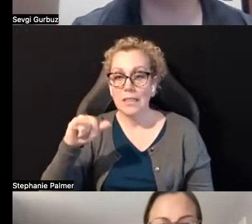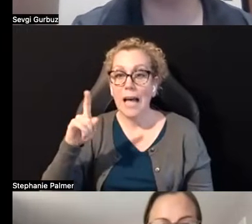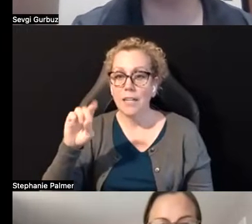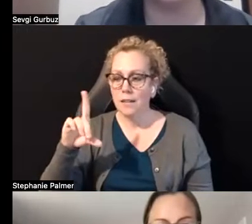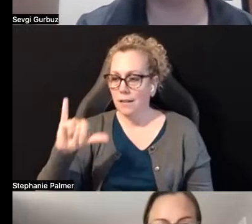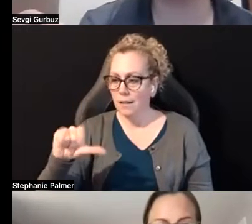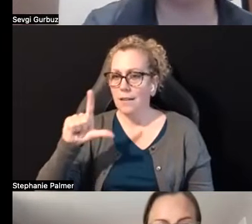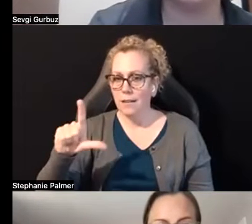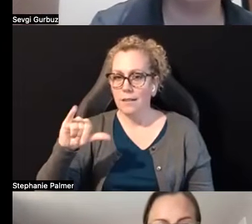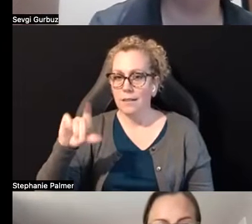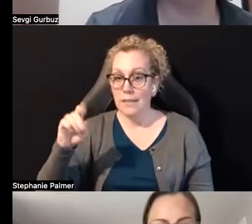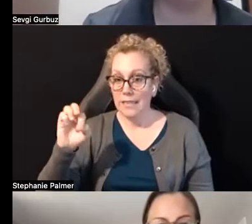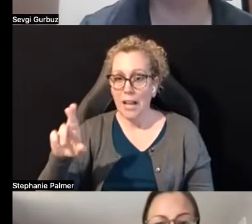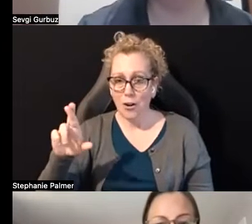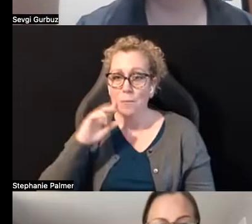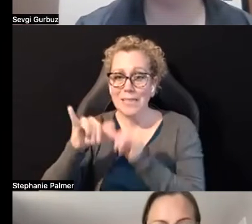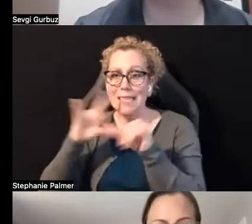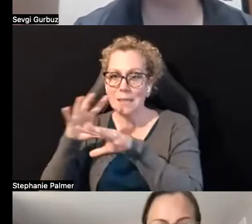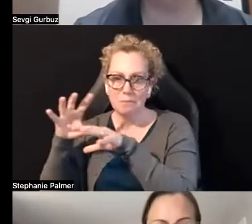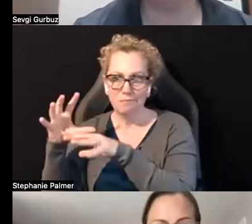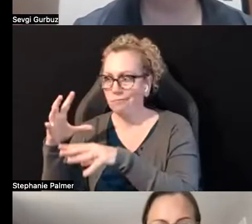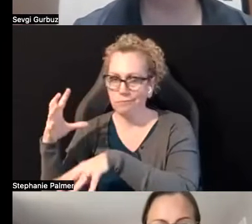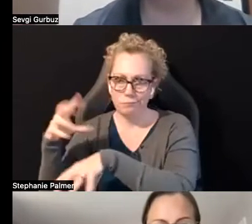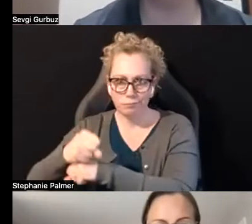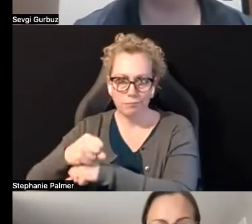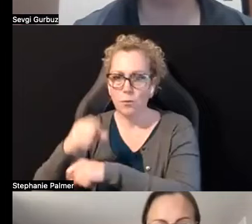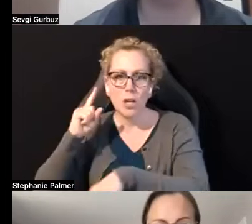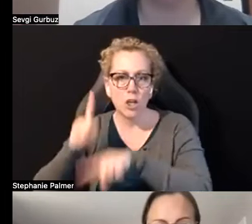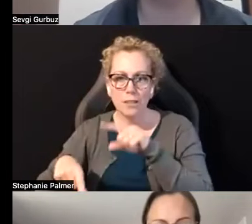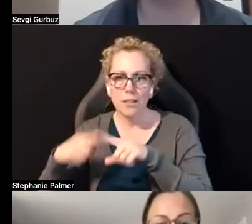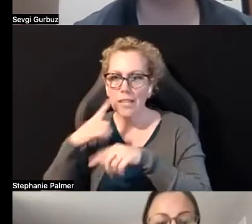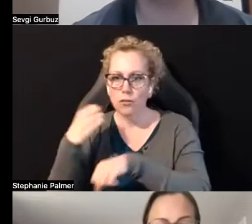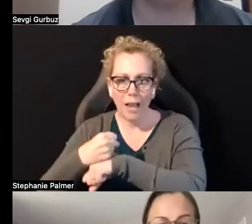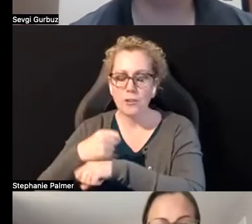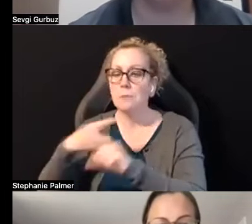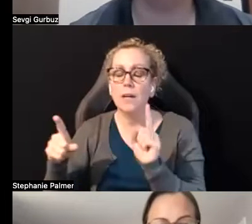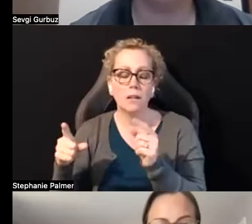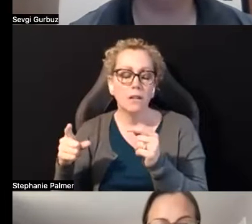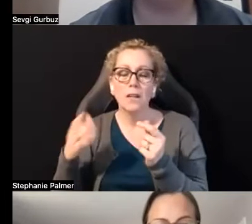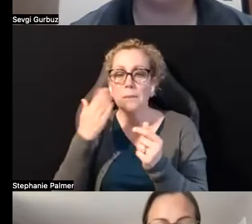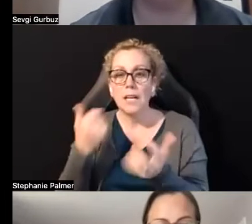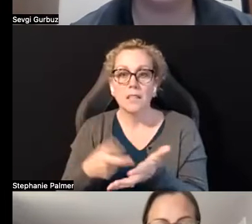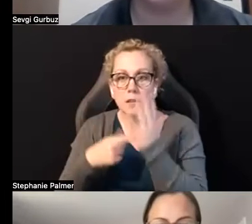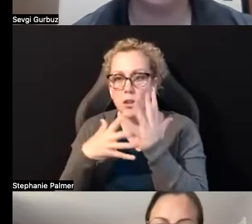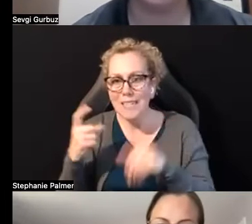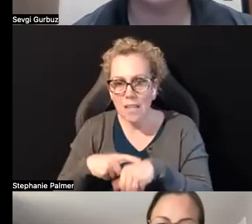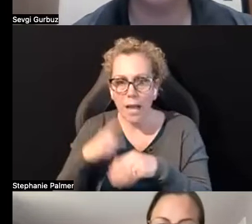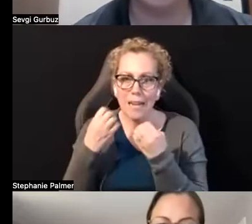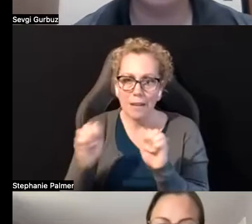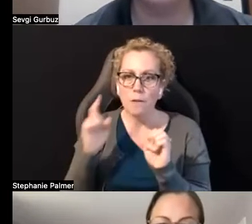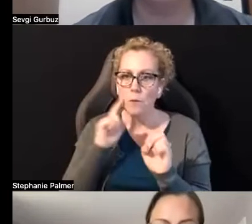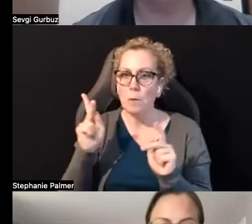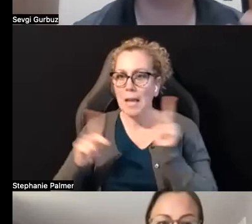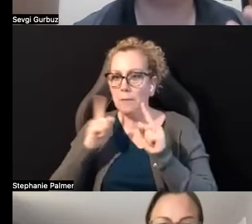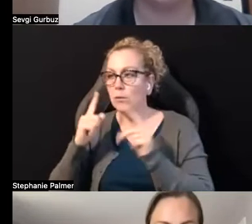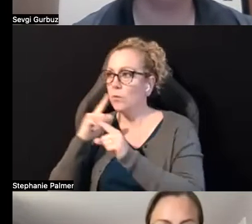The system crashed, so we couldn't. But in general, given that it requires so much time and effort for our participants to come